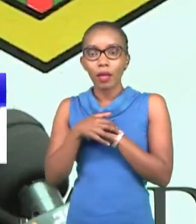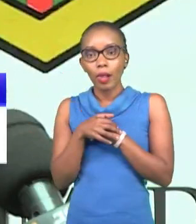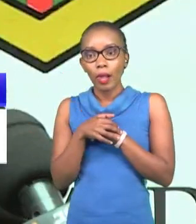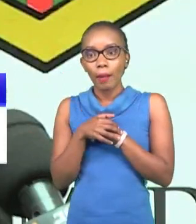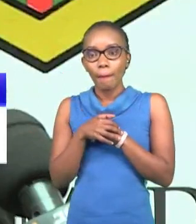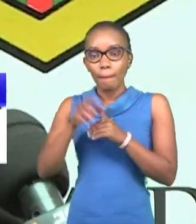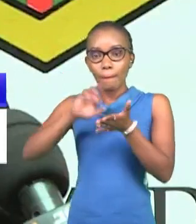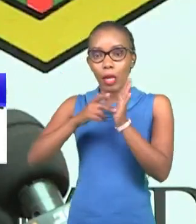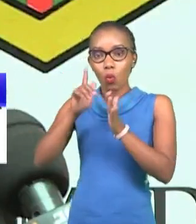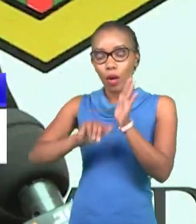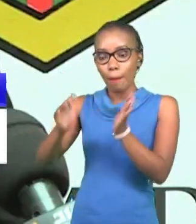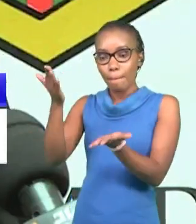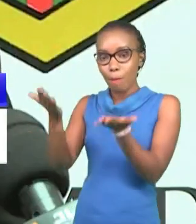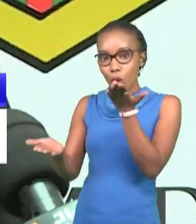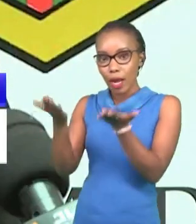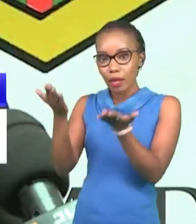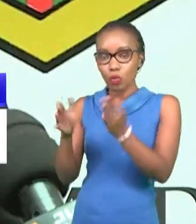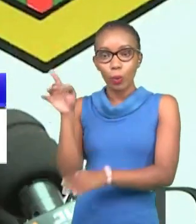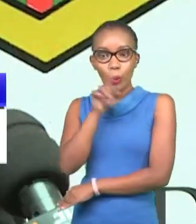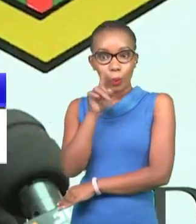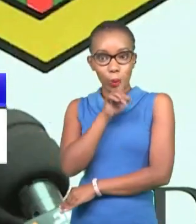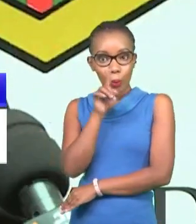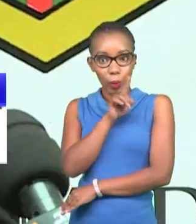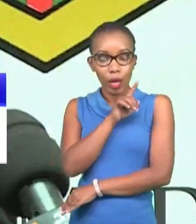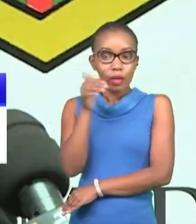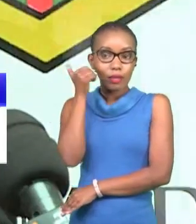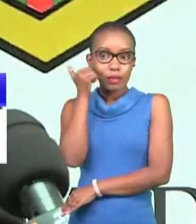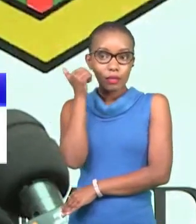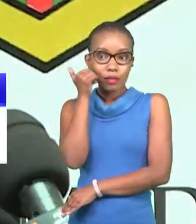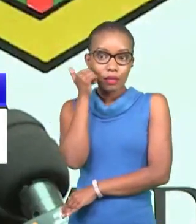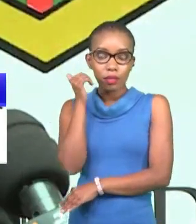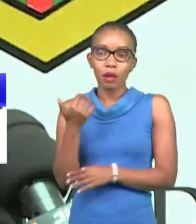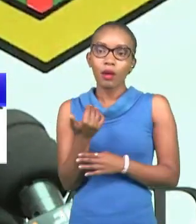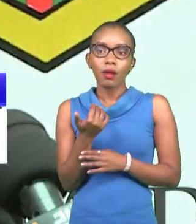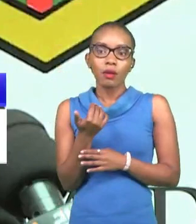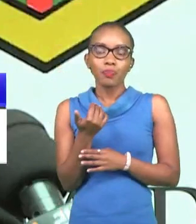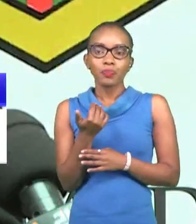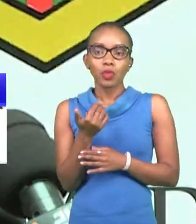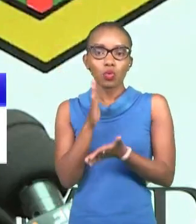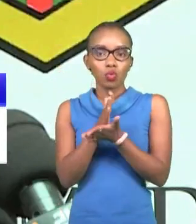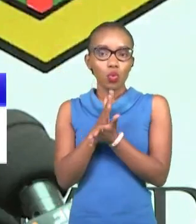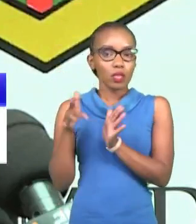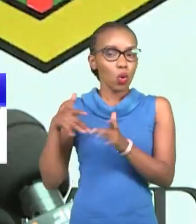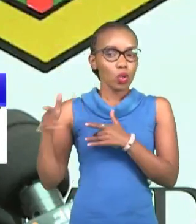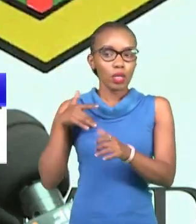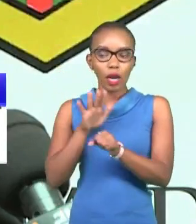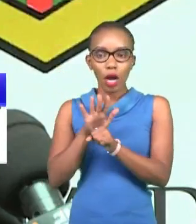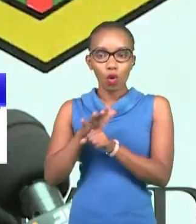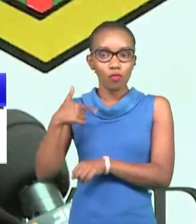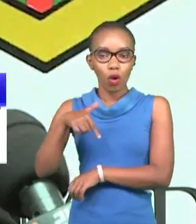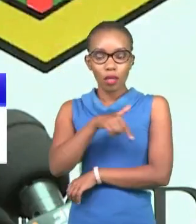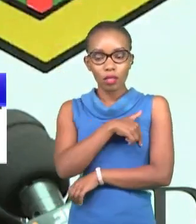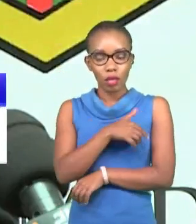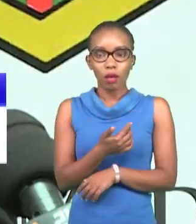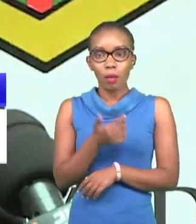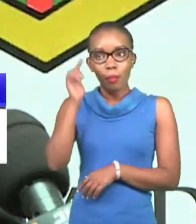moderate to severe disease. And this is a big concern for us. I